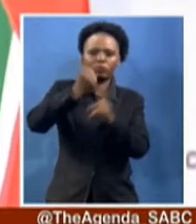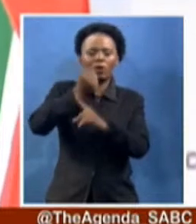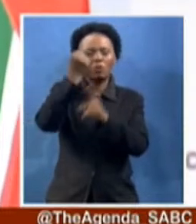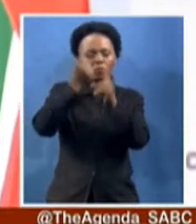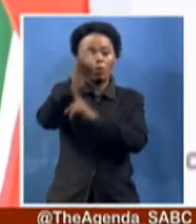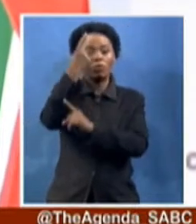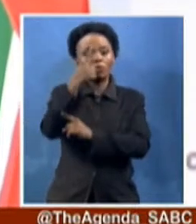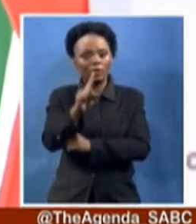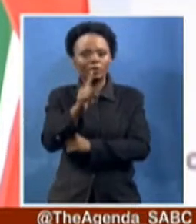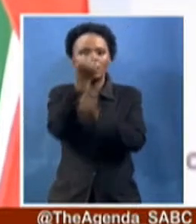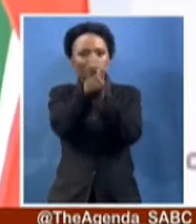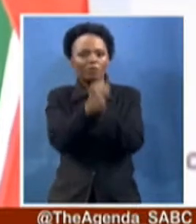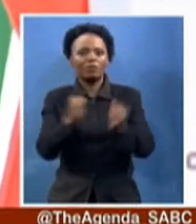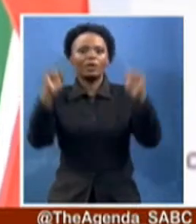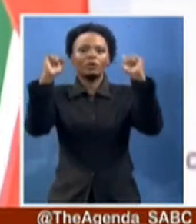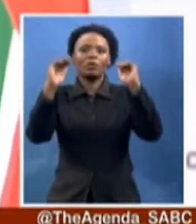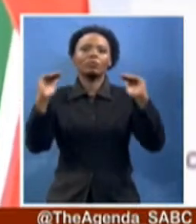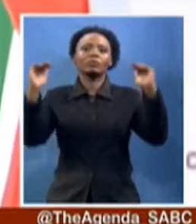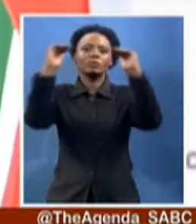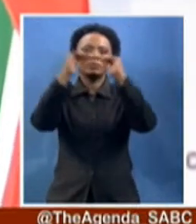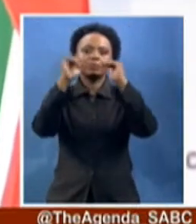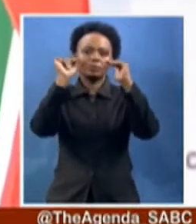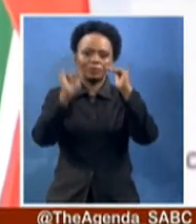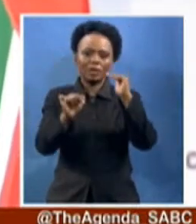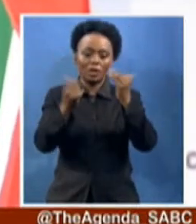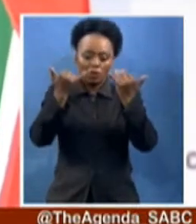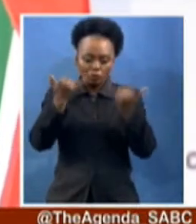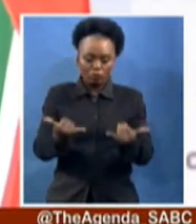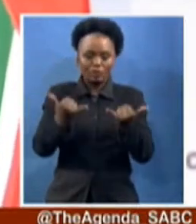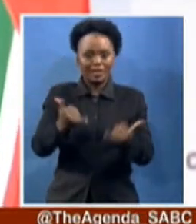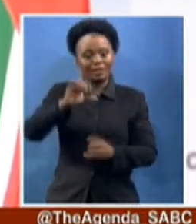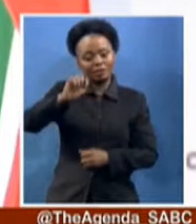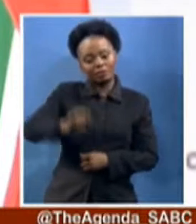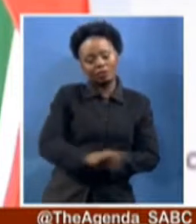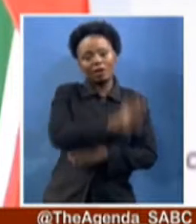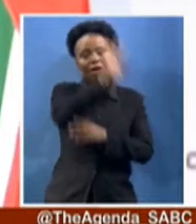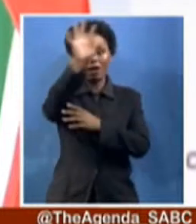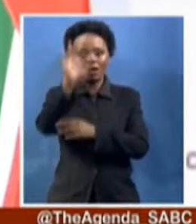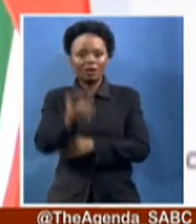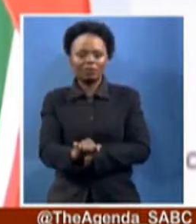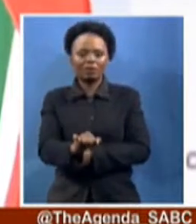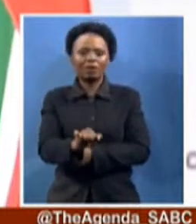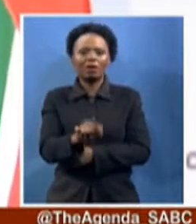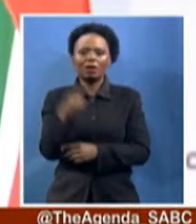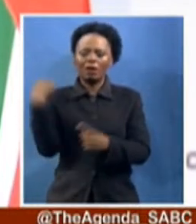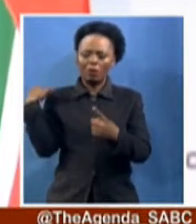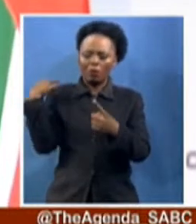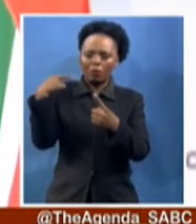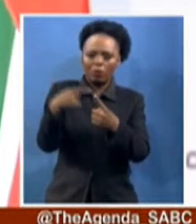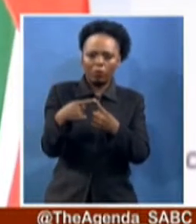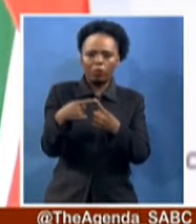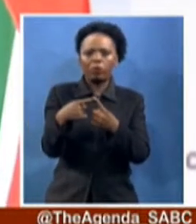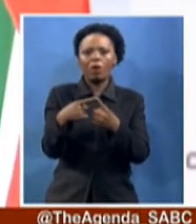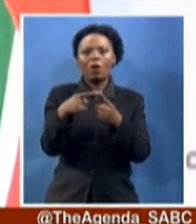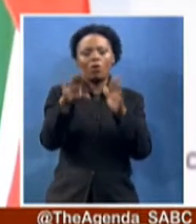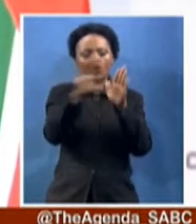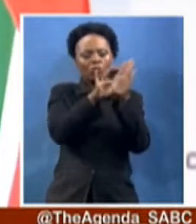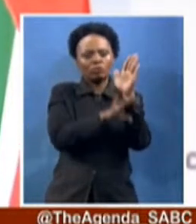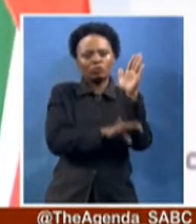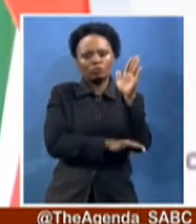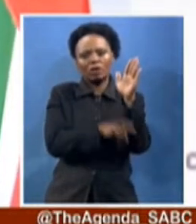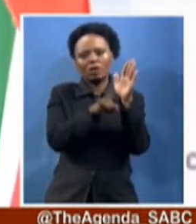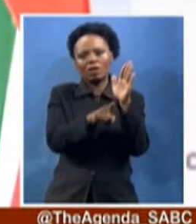Africa is a thriving and growing constitutional democracy as a result of